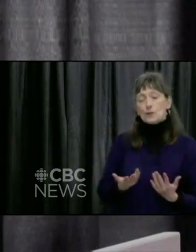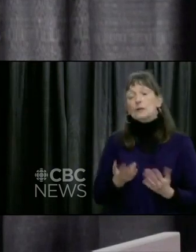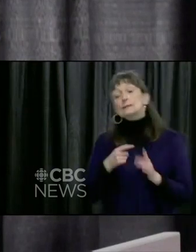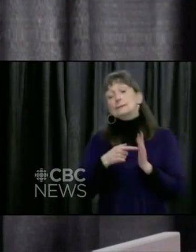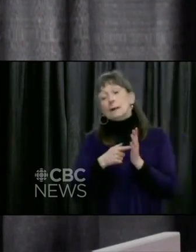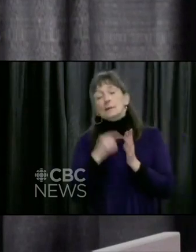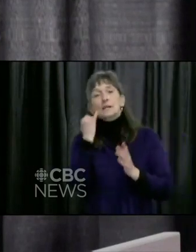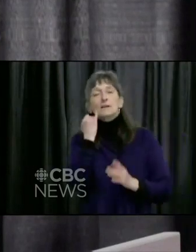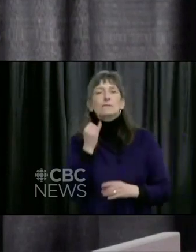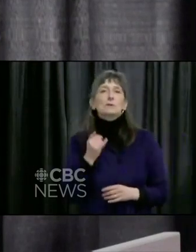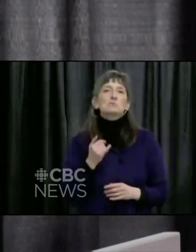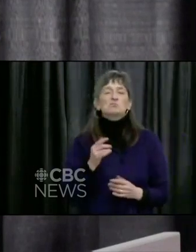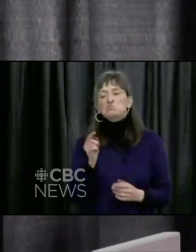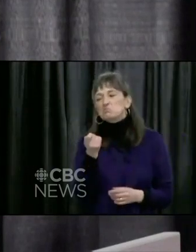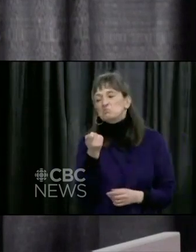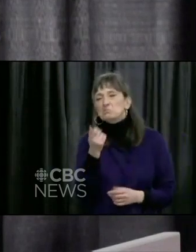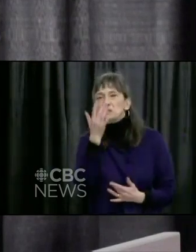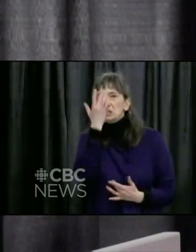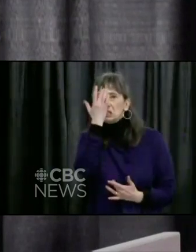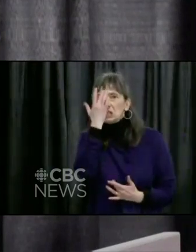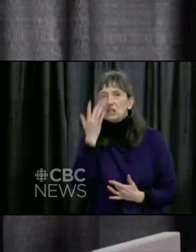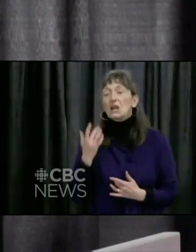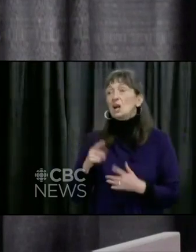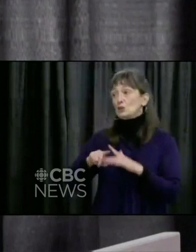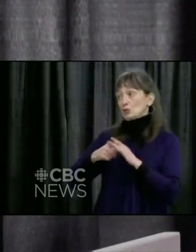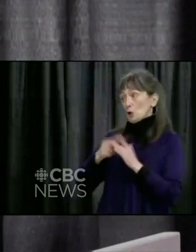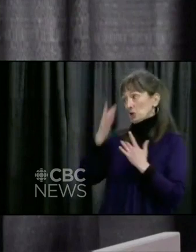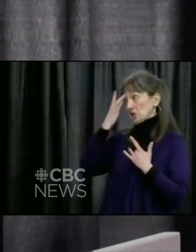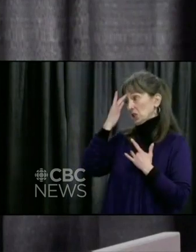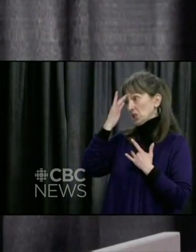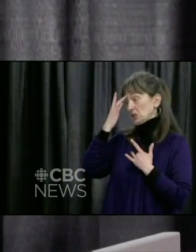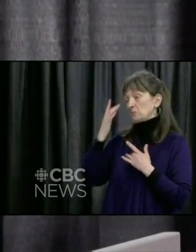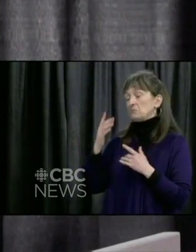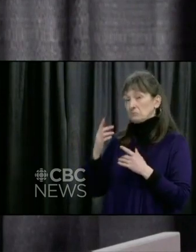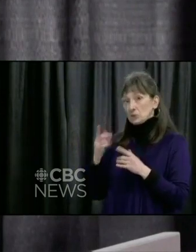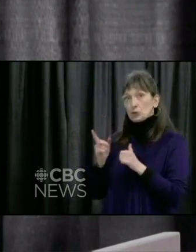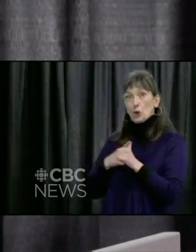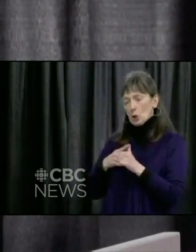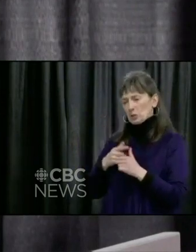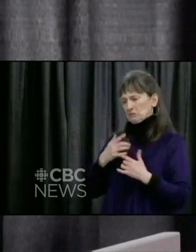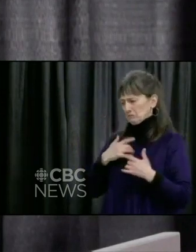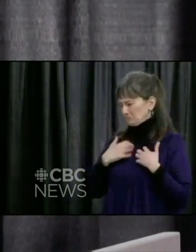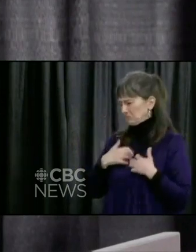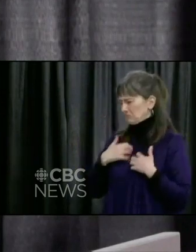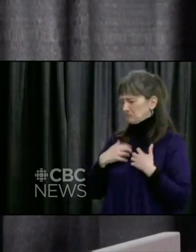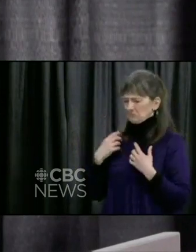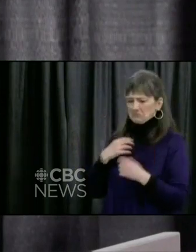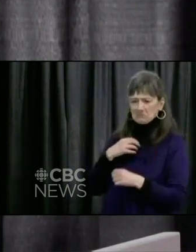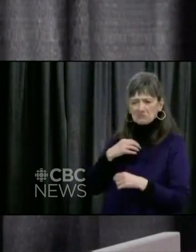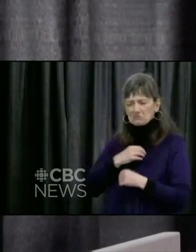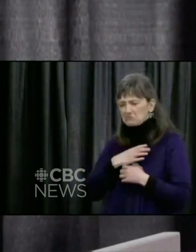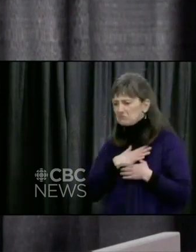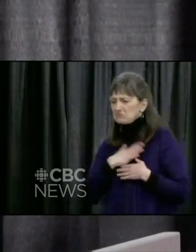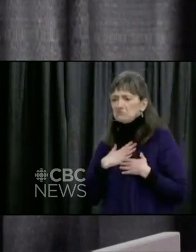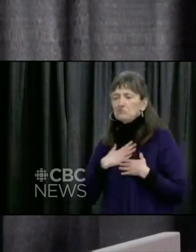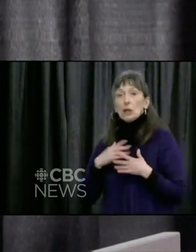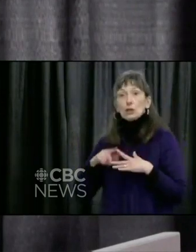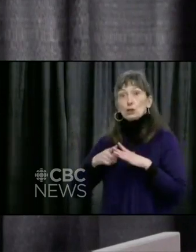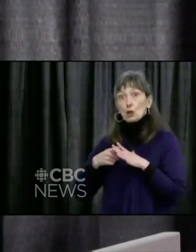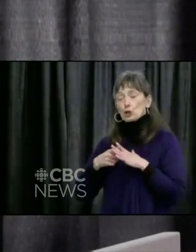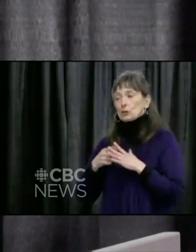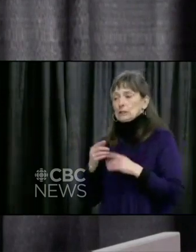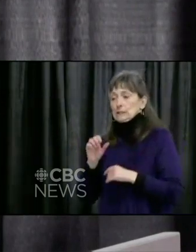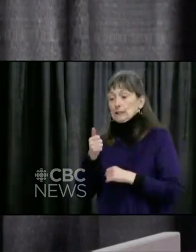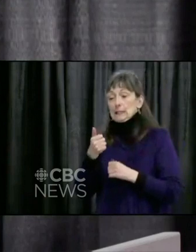who are 10 days out from their symptom onset, so when their symptoms first started, they are considered